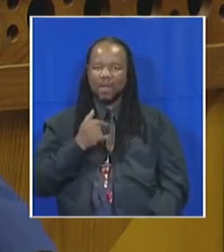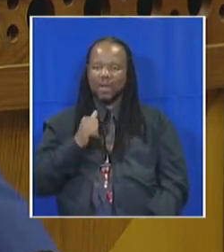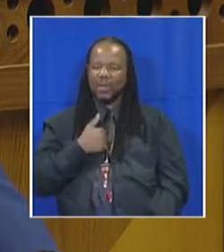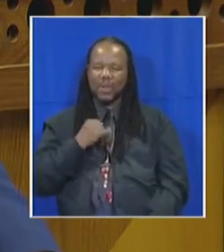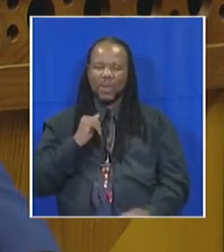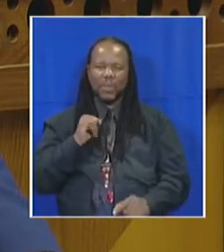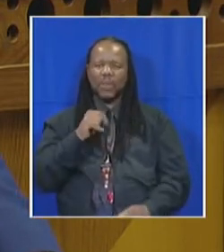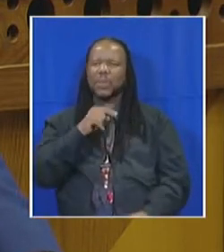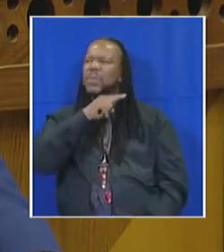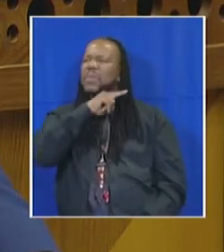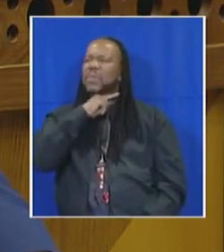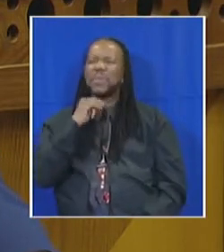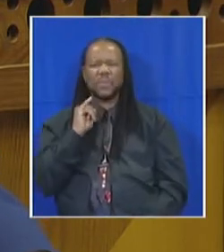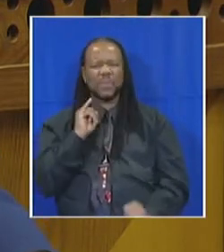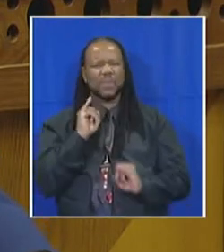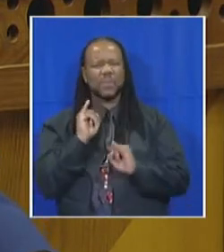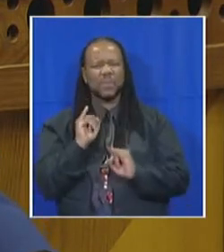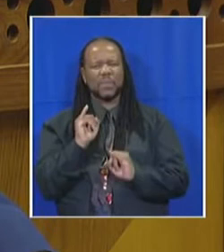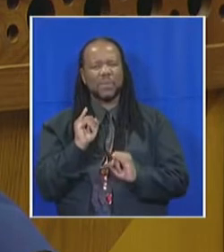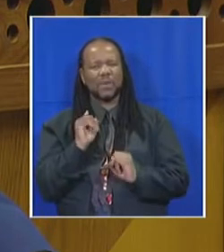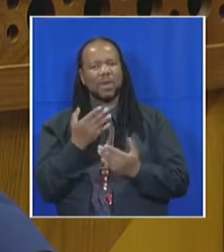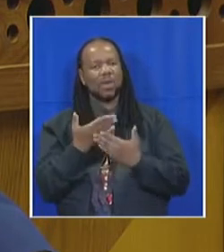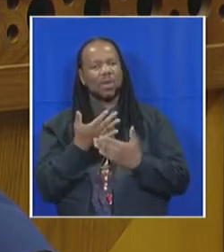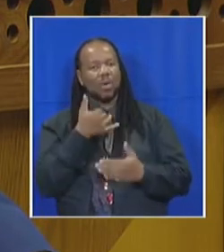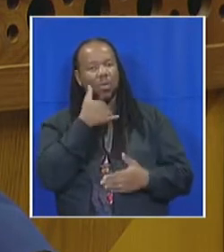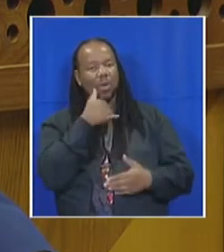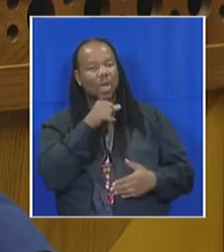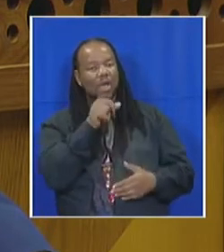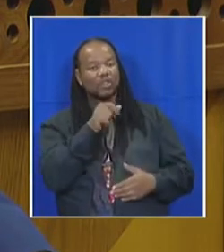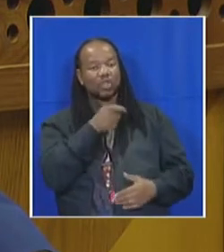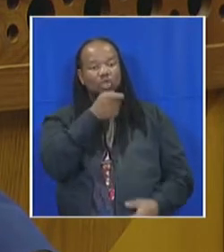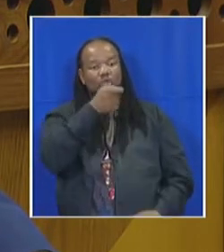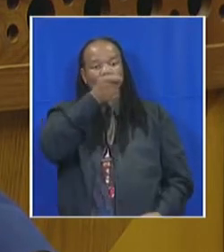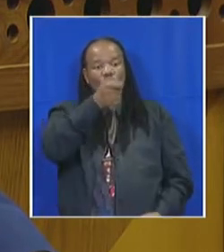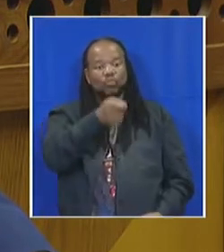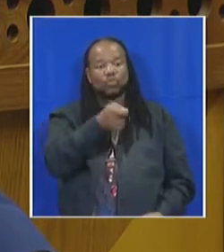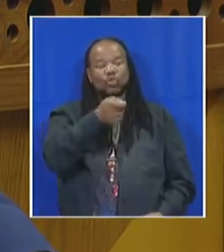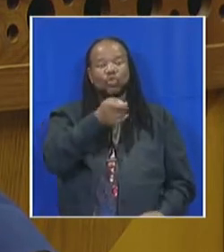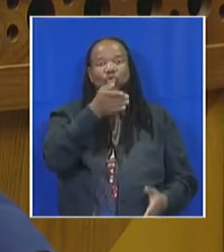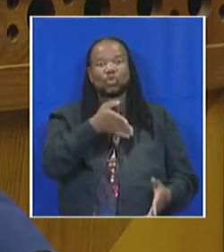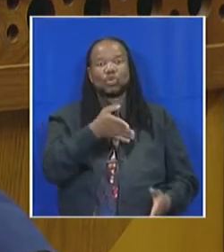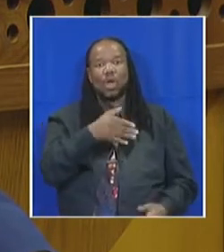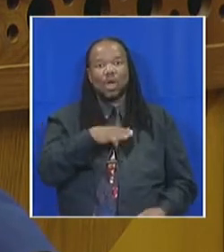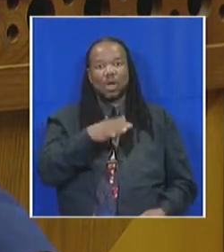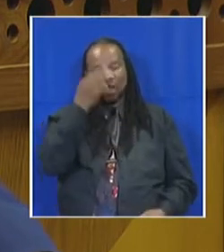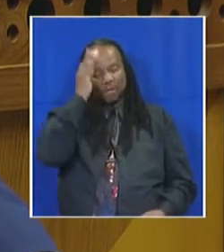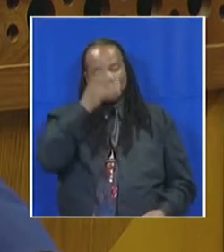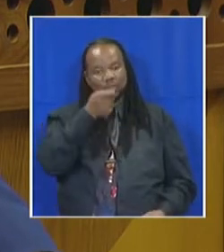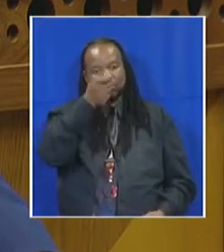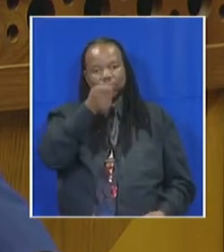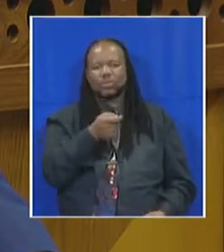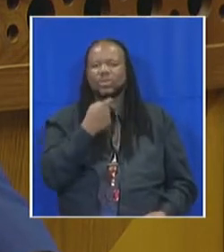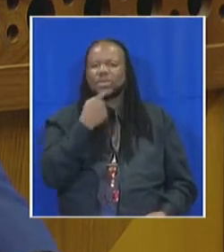When asked by State Prosecutor Janne Boerta on his impressions of Potgieter's body,